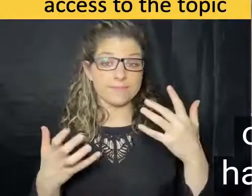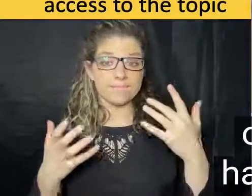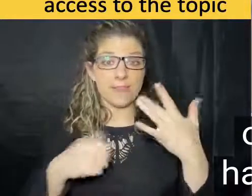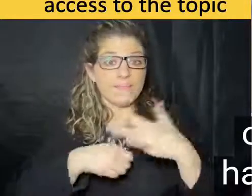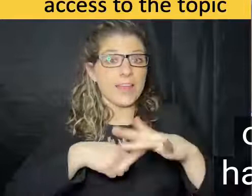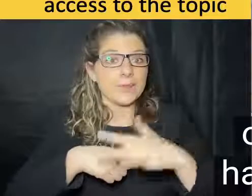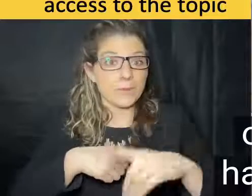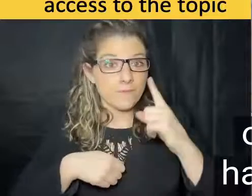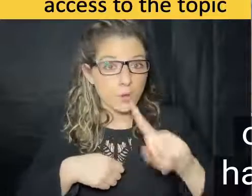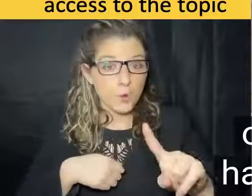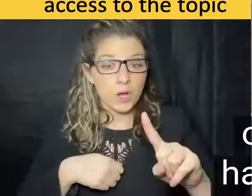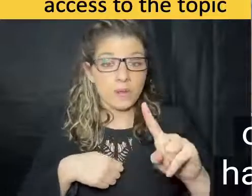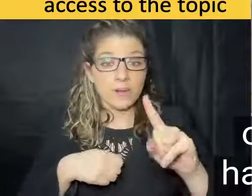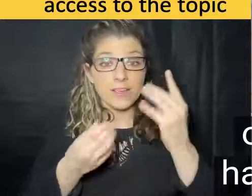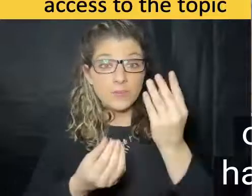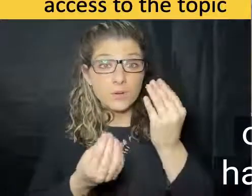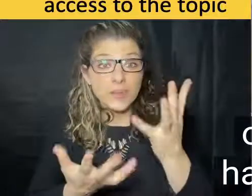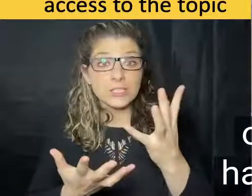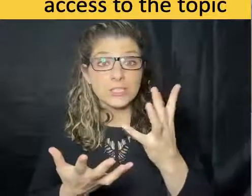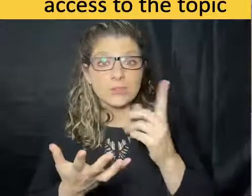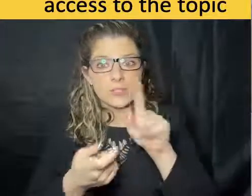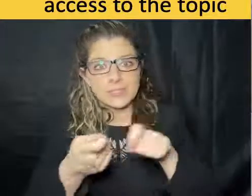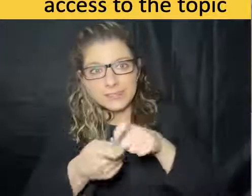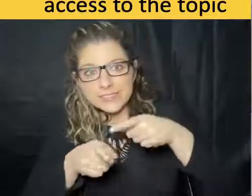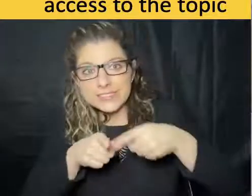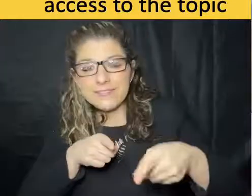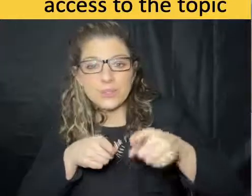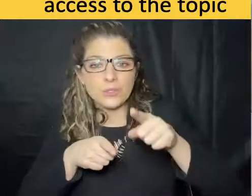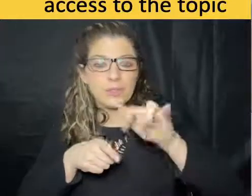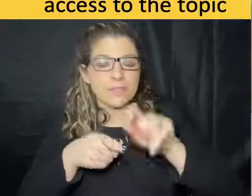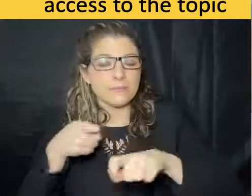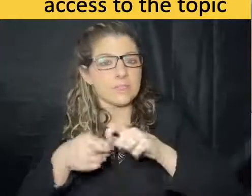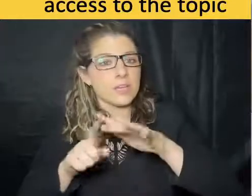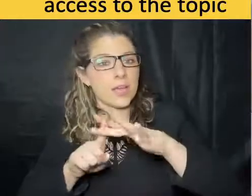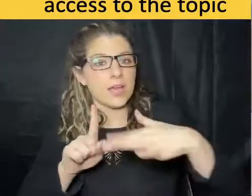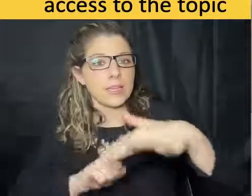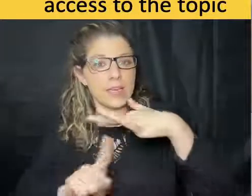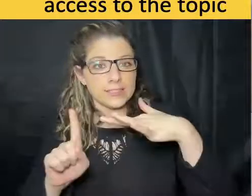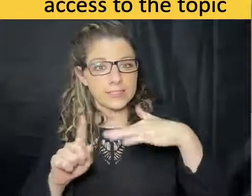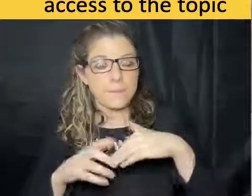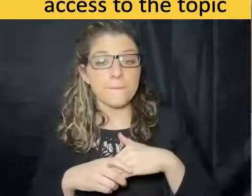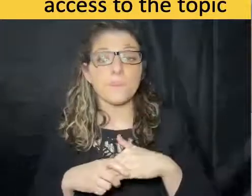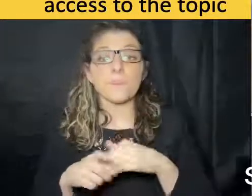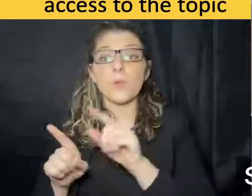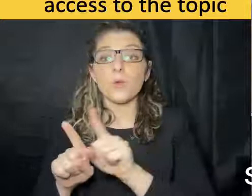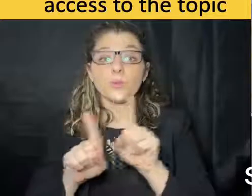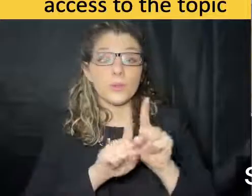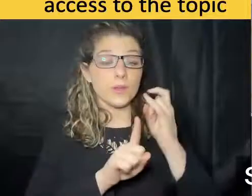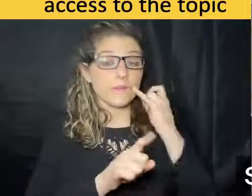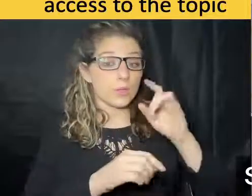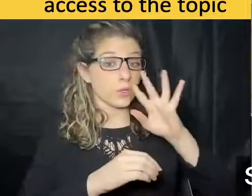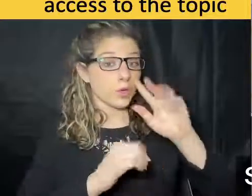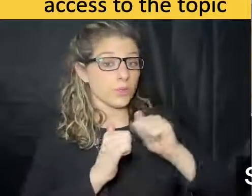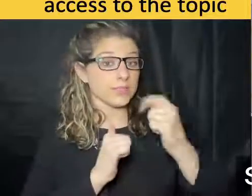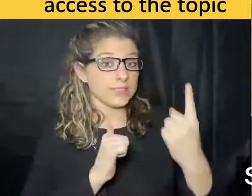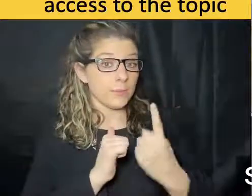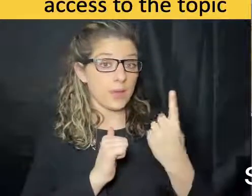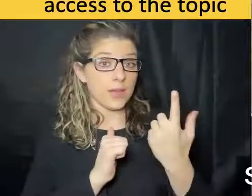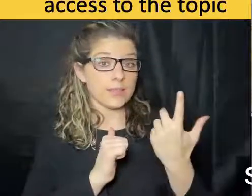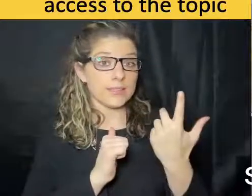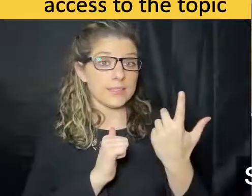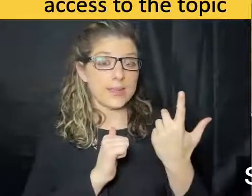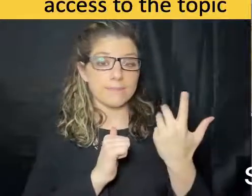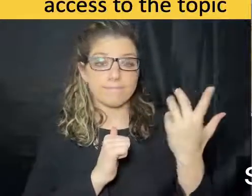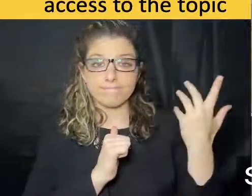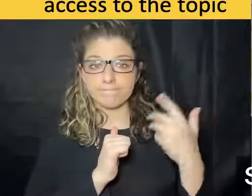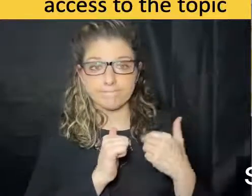that available for information that was really specific to that particular context. But also, if you're talking with